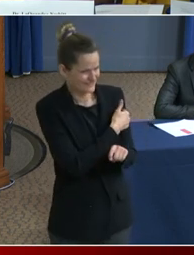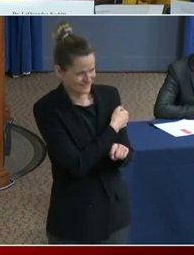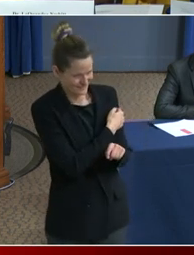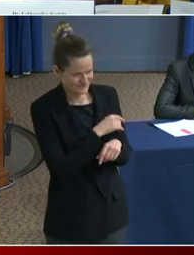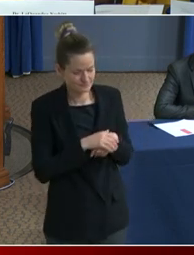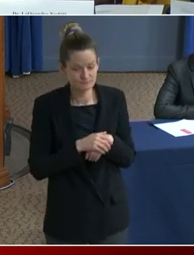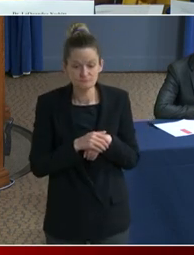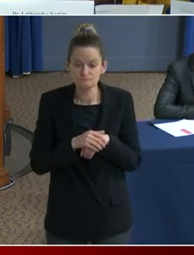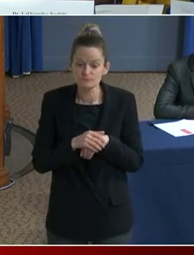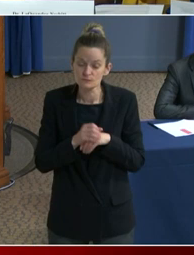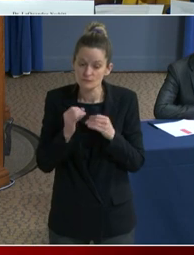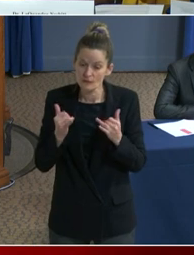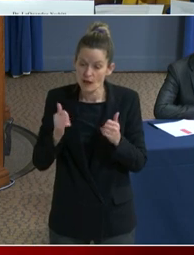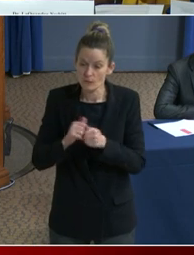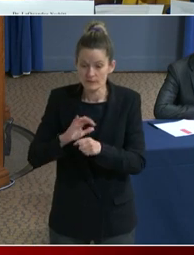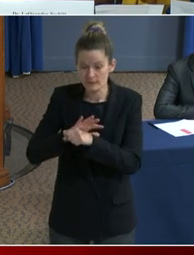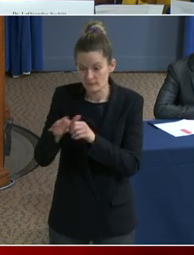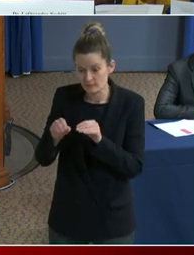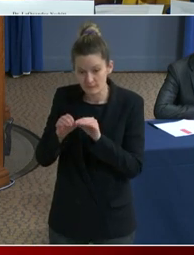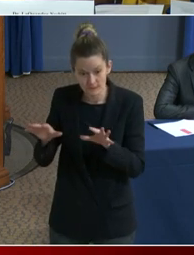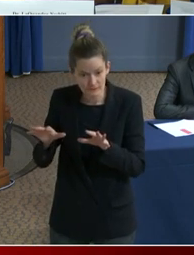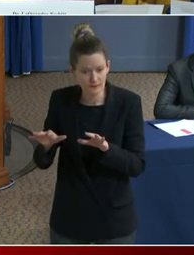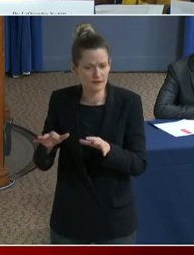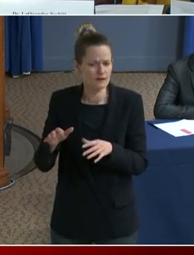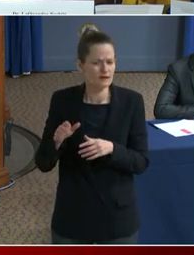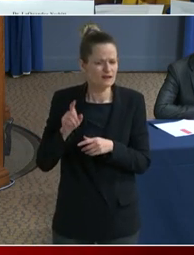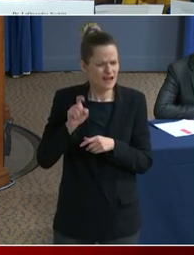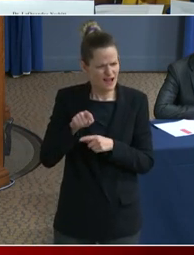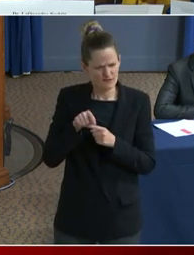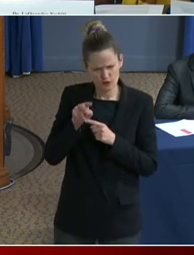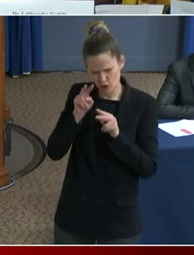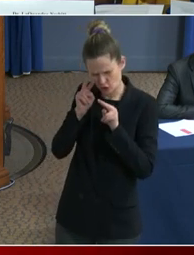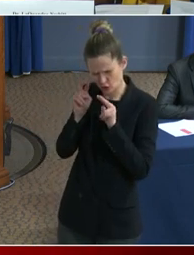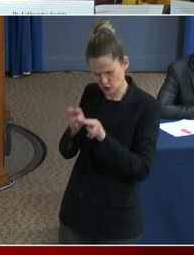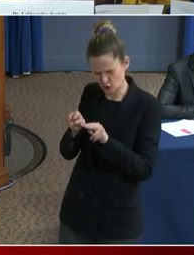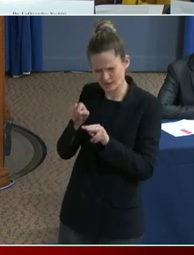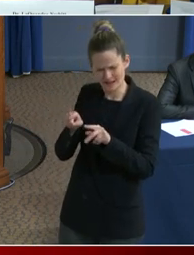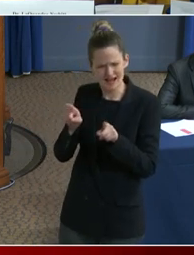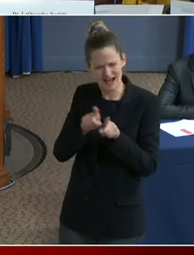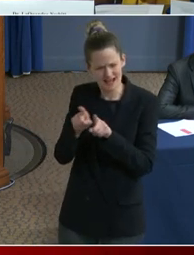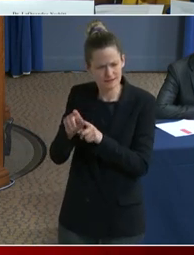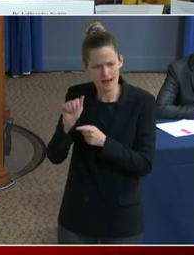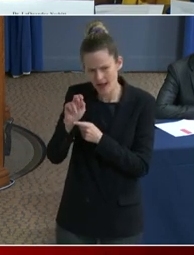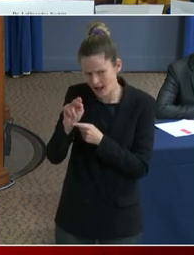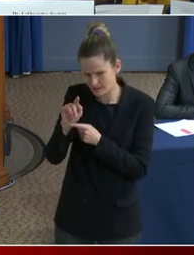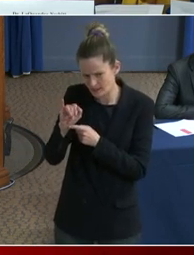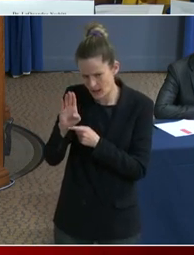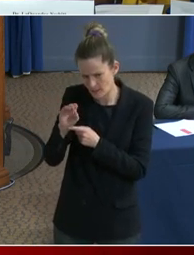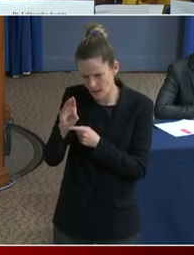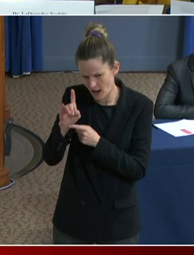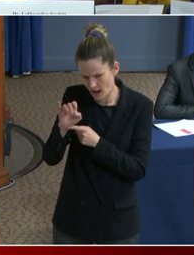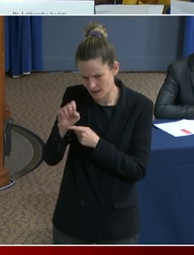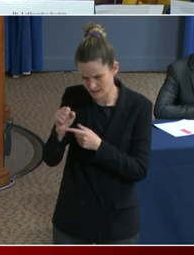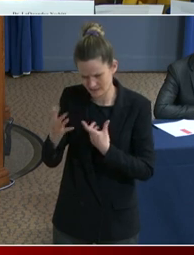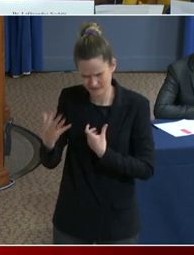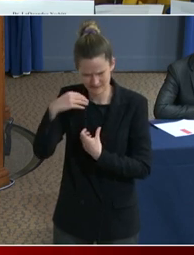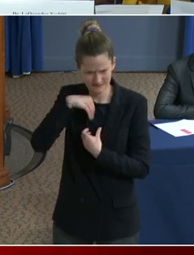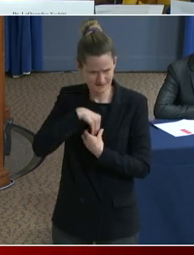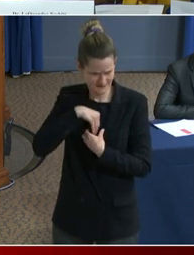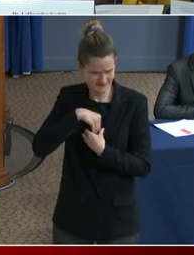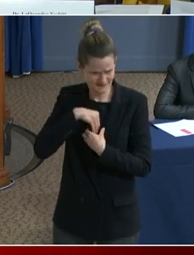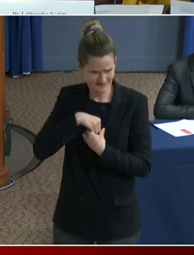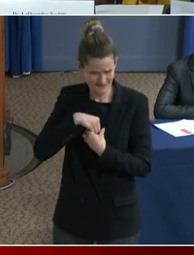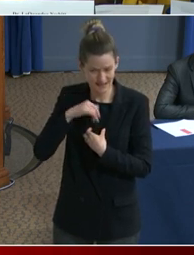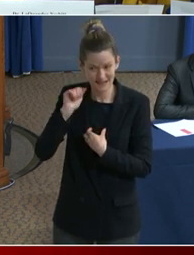the therapeutics such as monoclonal antibodies and antiviral medications will still be able to help treat your